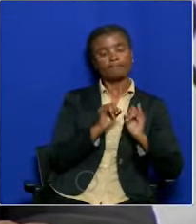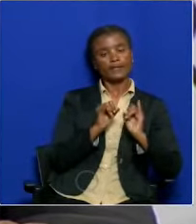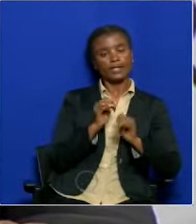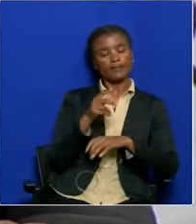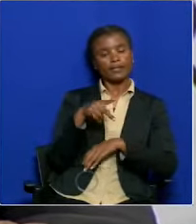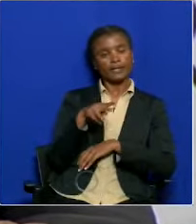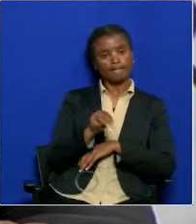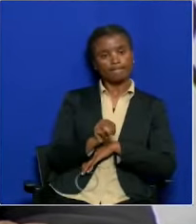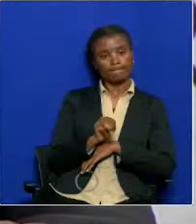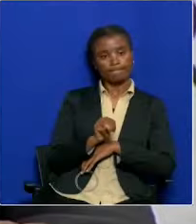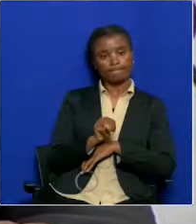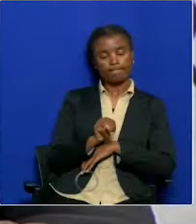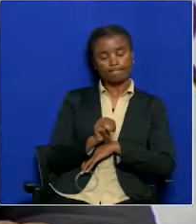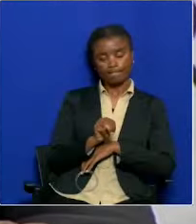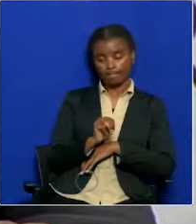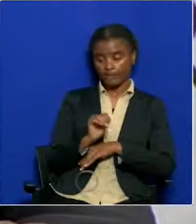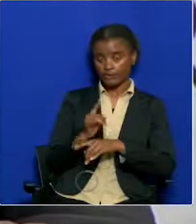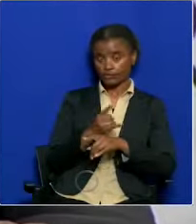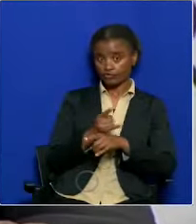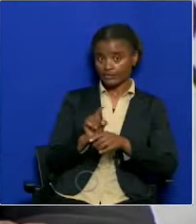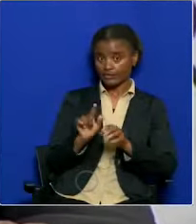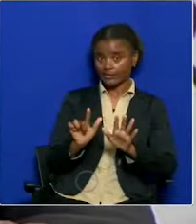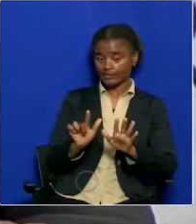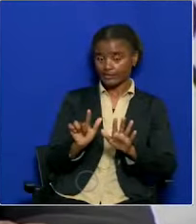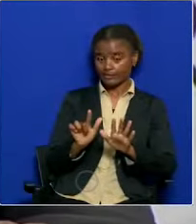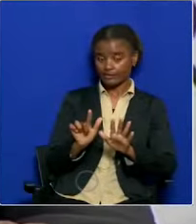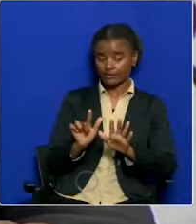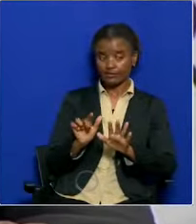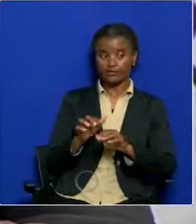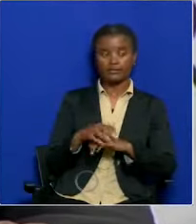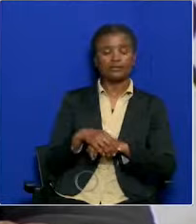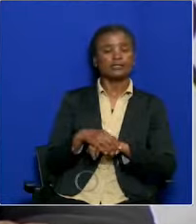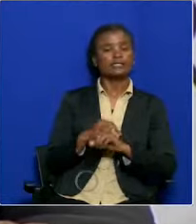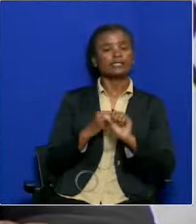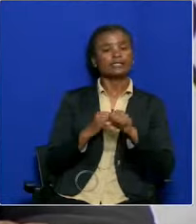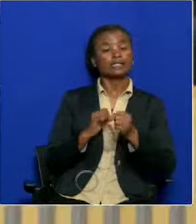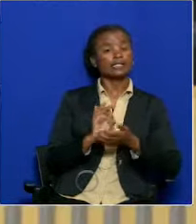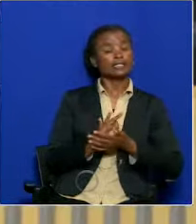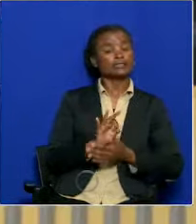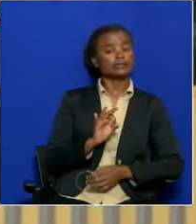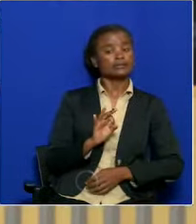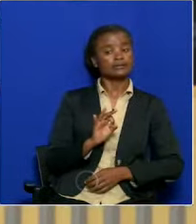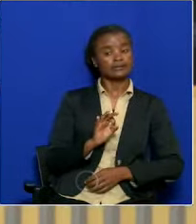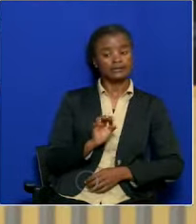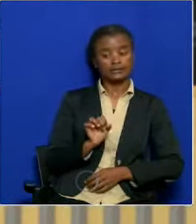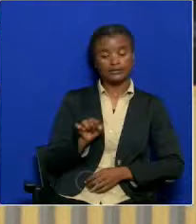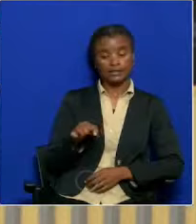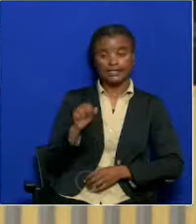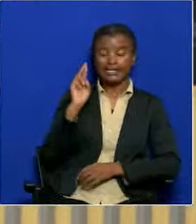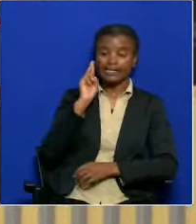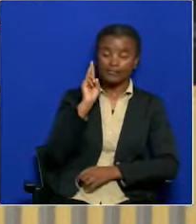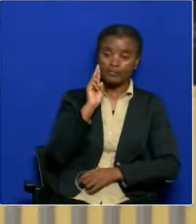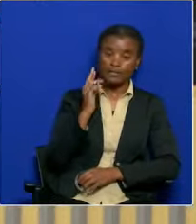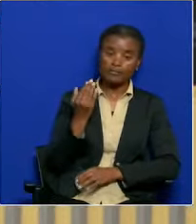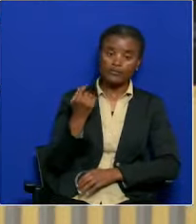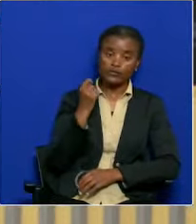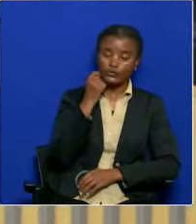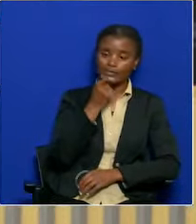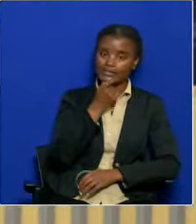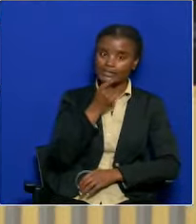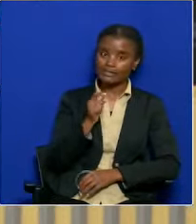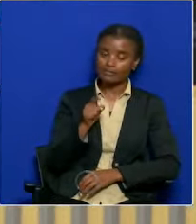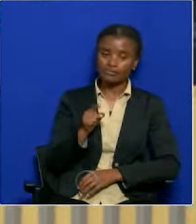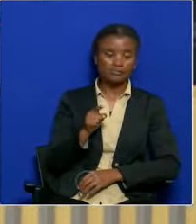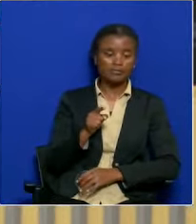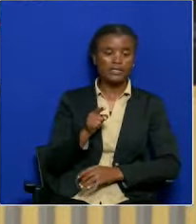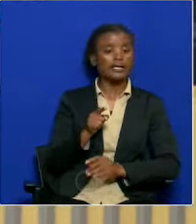Yes. Yes. And remember, It's 13, yeah. yes. Remember you said by this point you had not seen Mr. Matlala